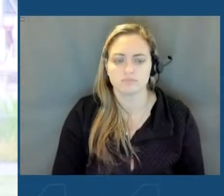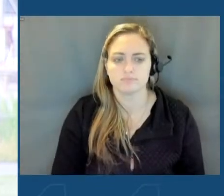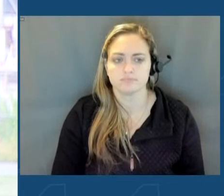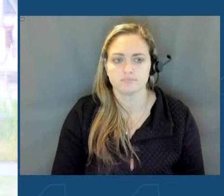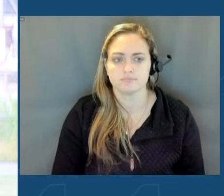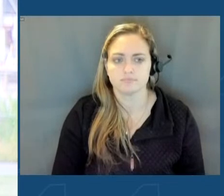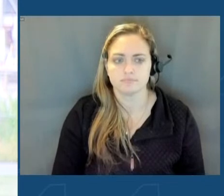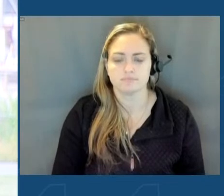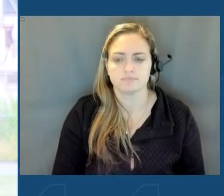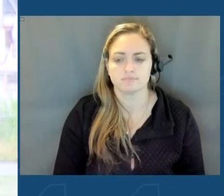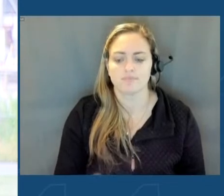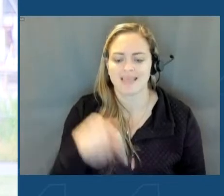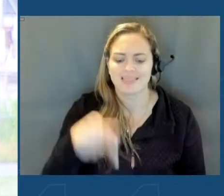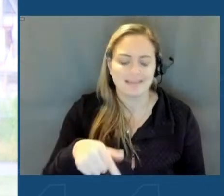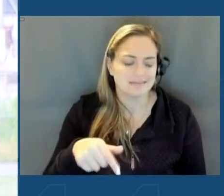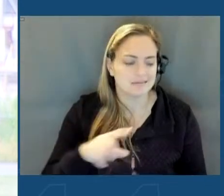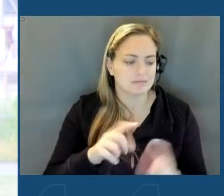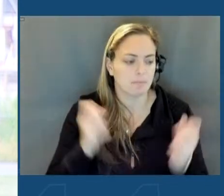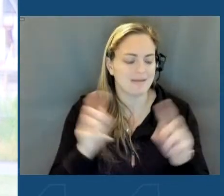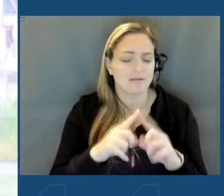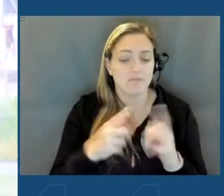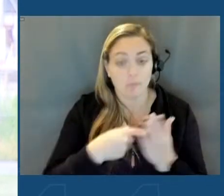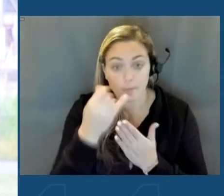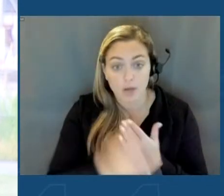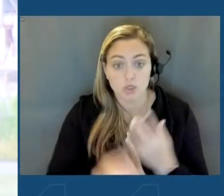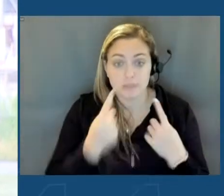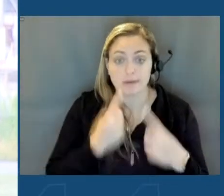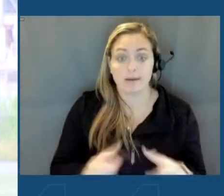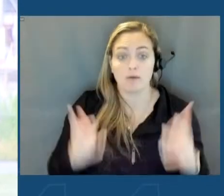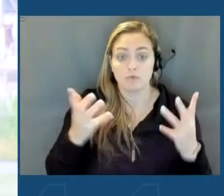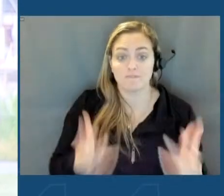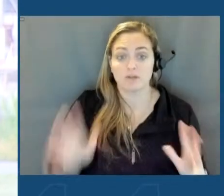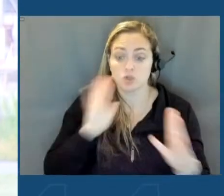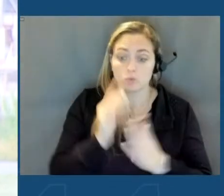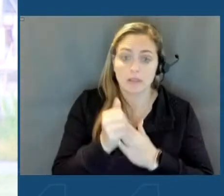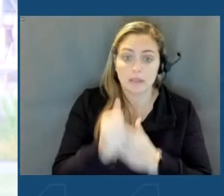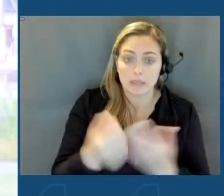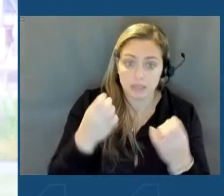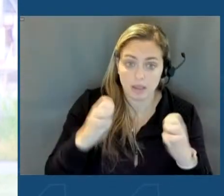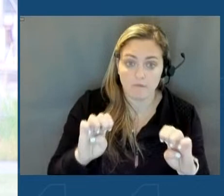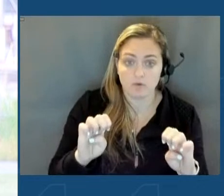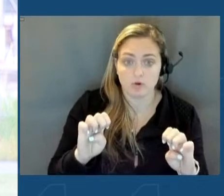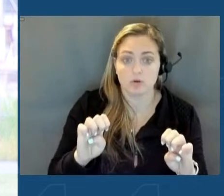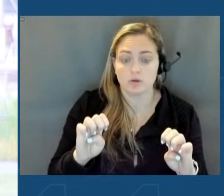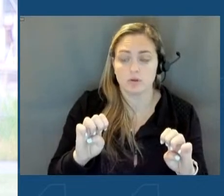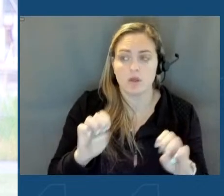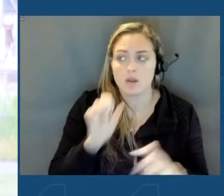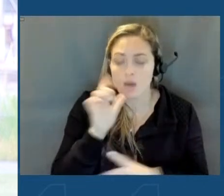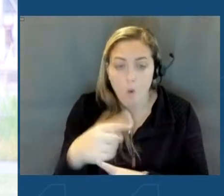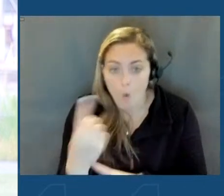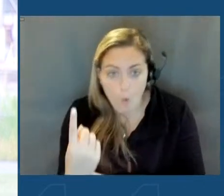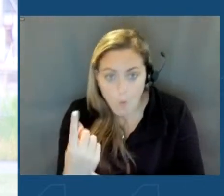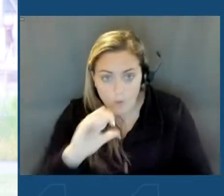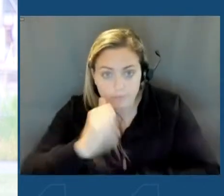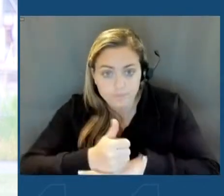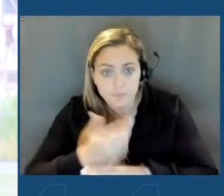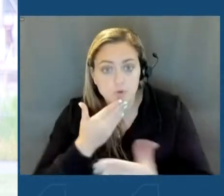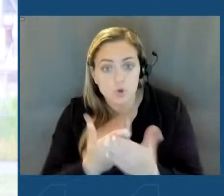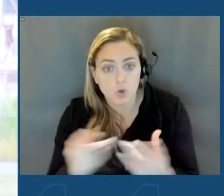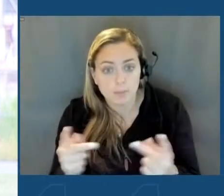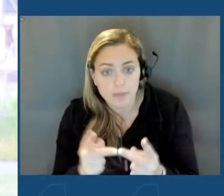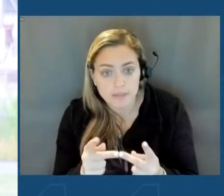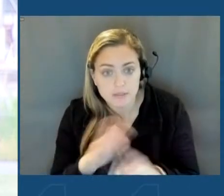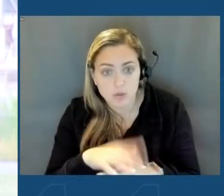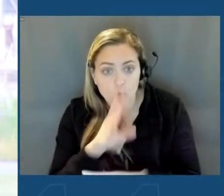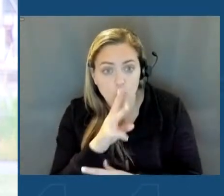This is a set of projects the governor has announced that is leading the effort that will not only create good places along the